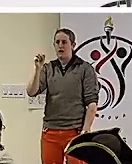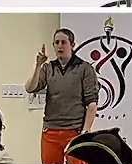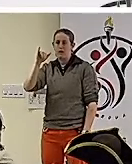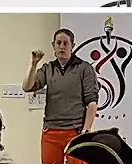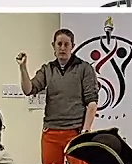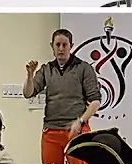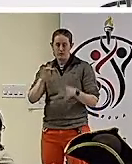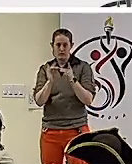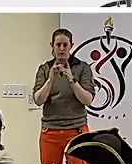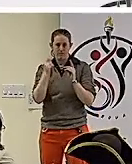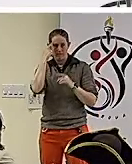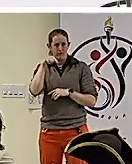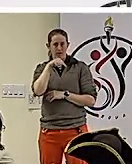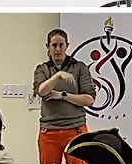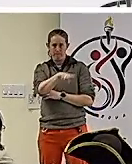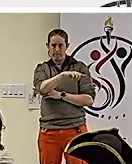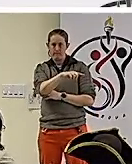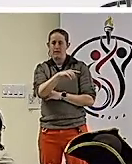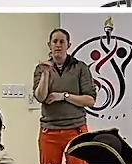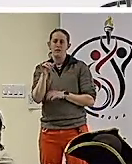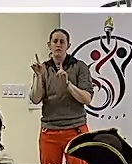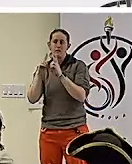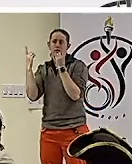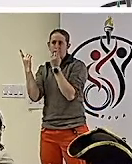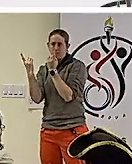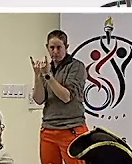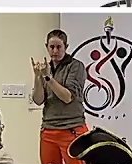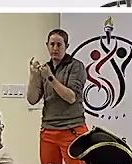and the Department of Justice. Michelle?